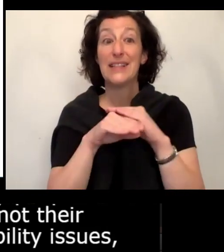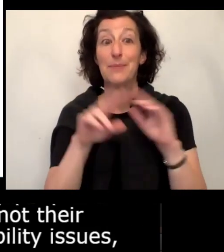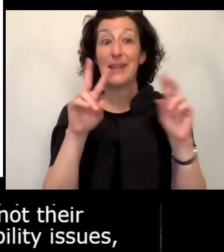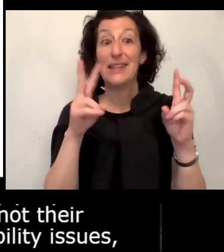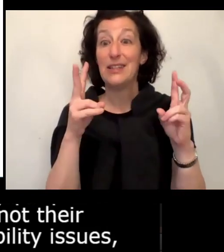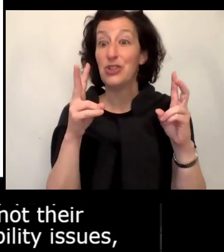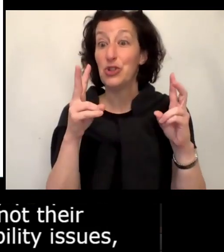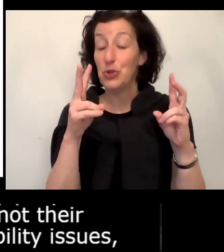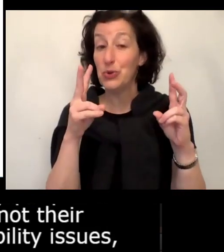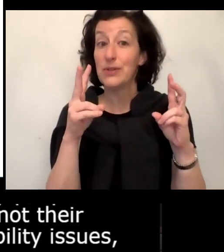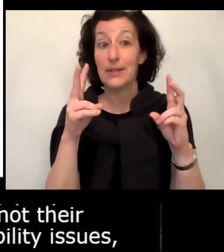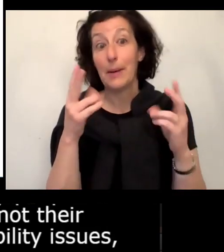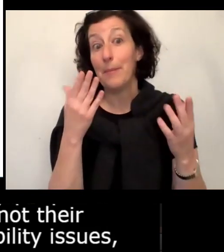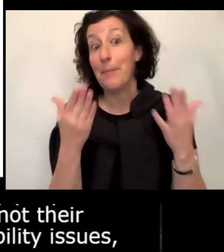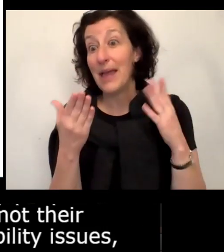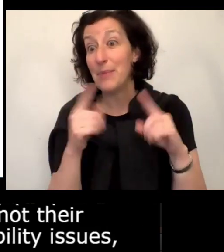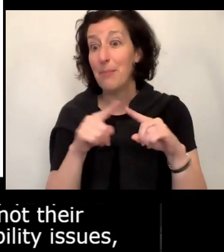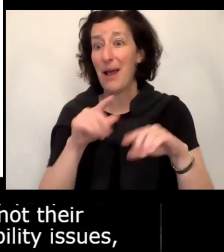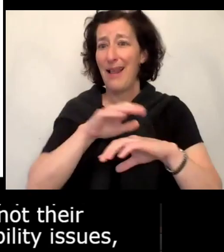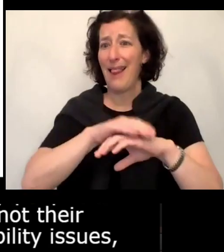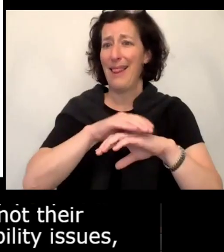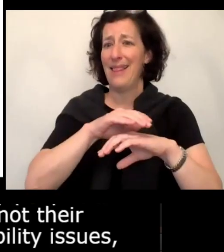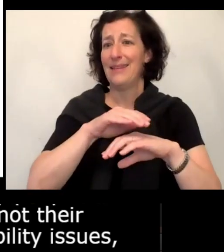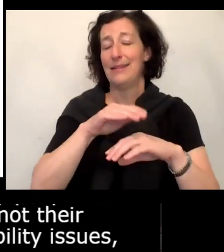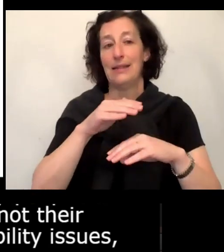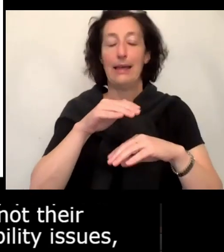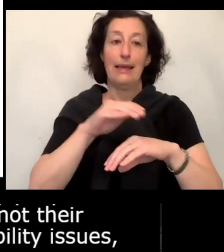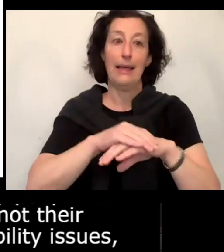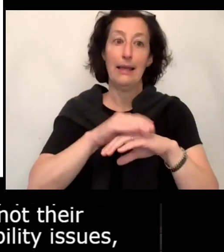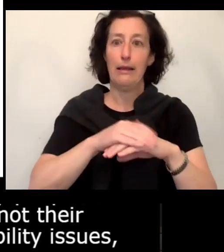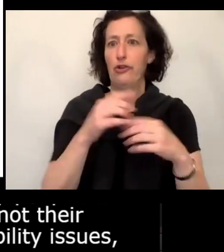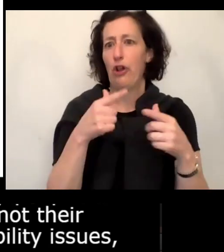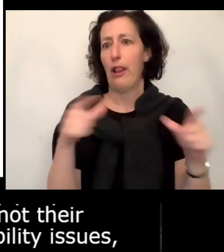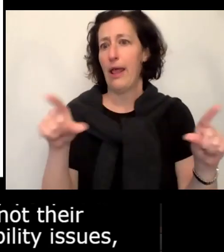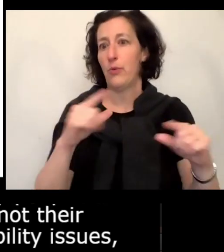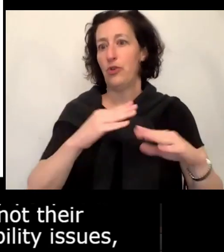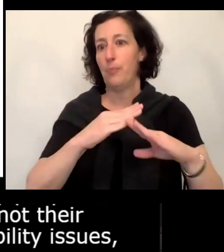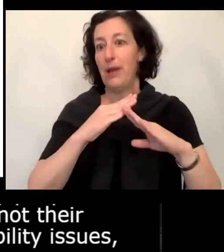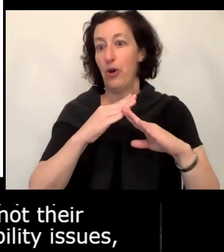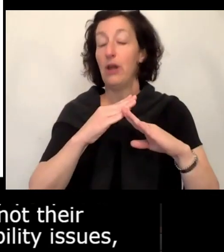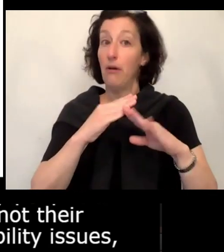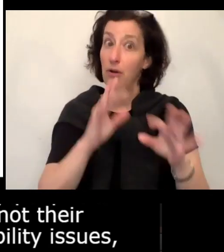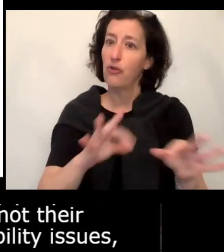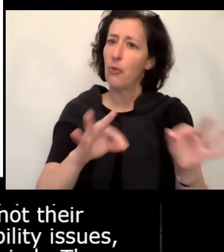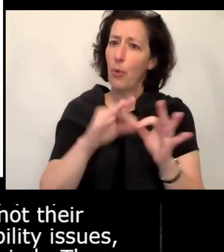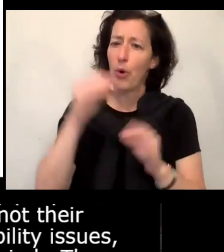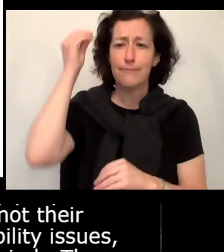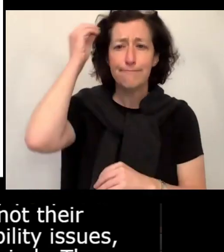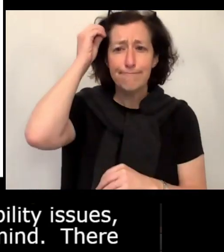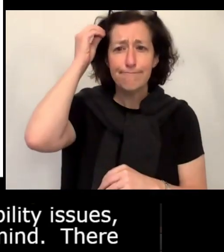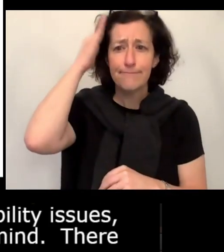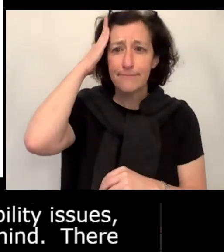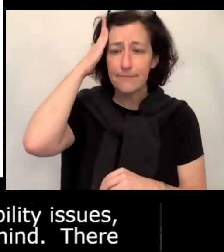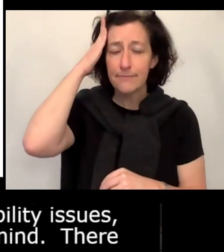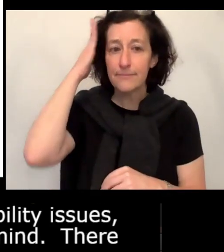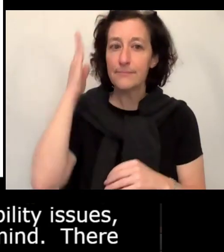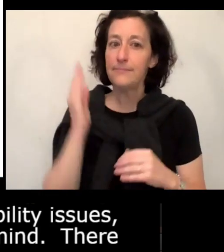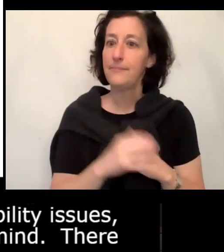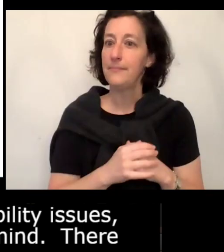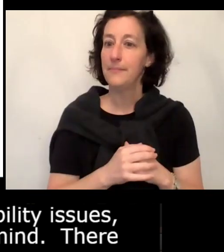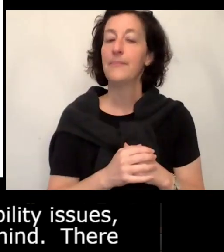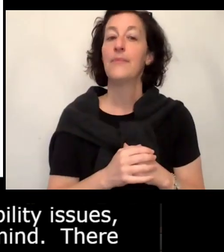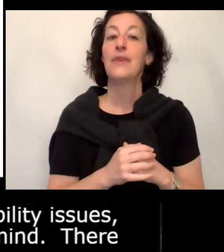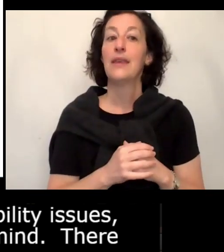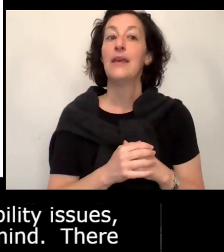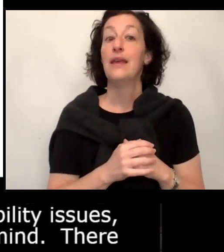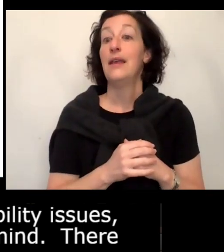barrier is important to keep in mind. And there are many ways that native English speakers can do a very